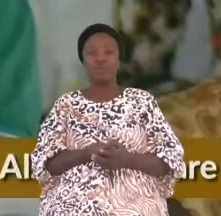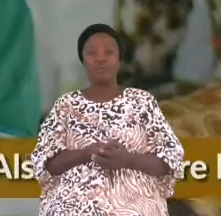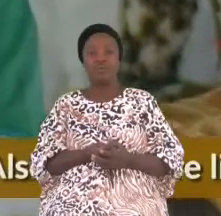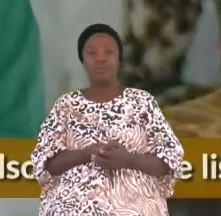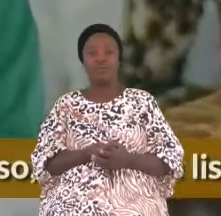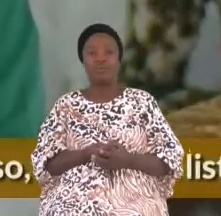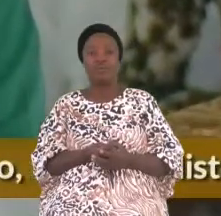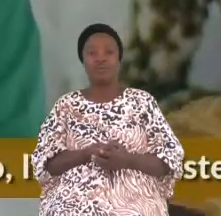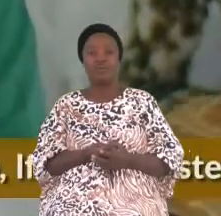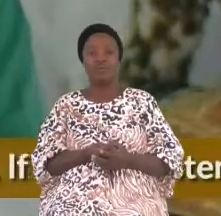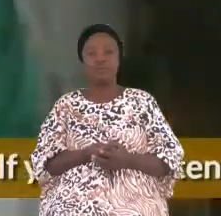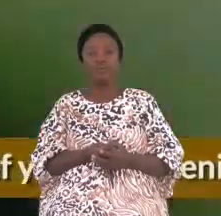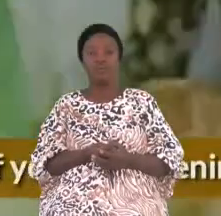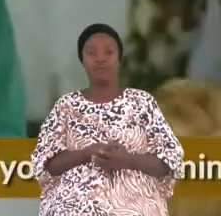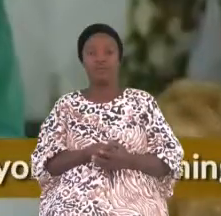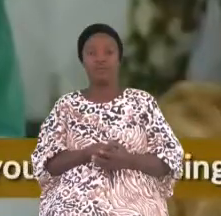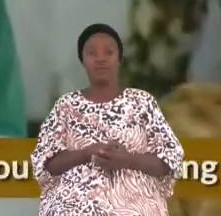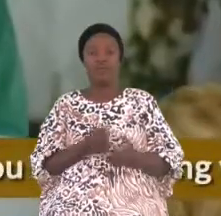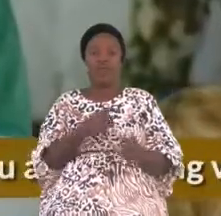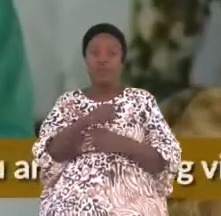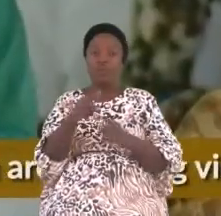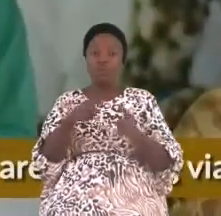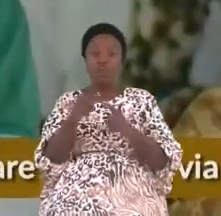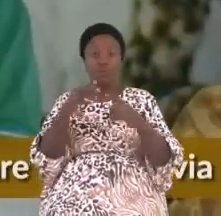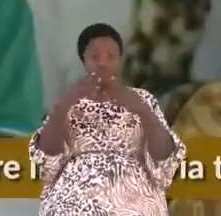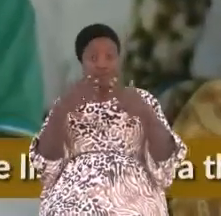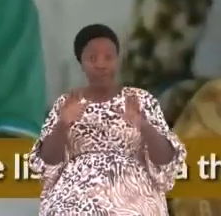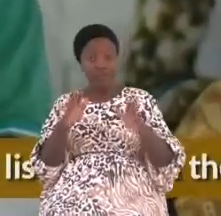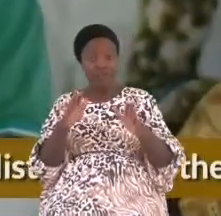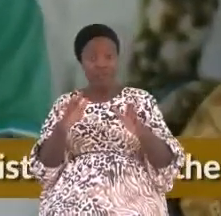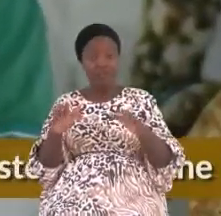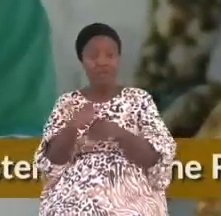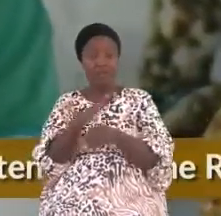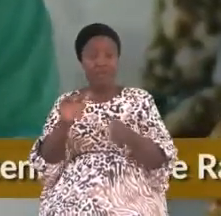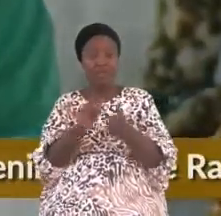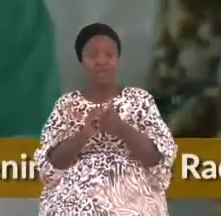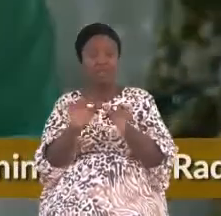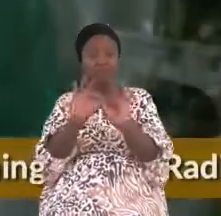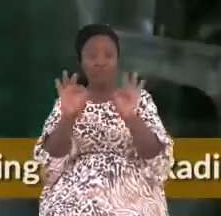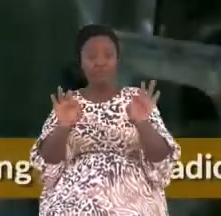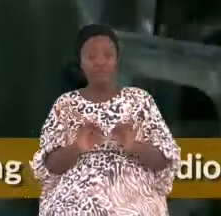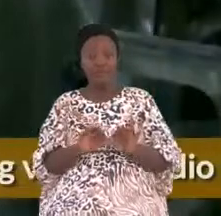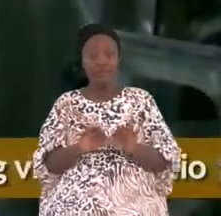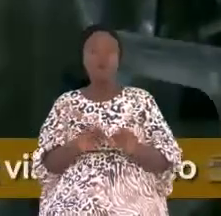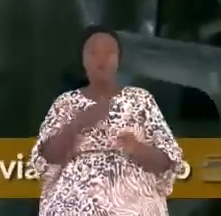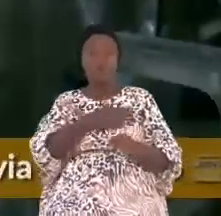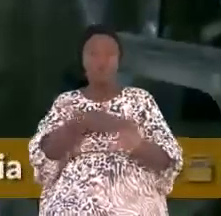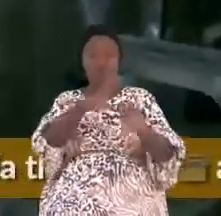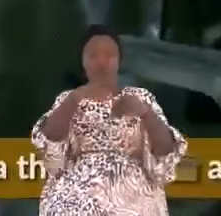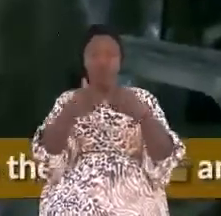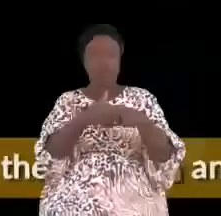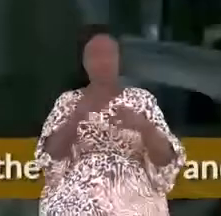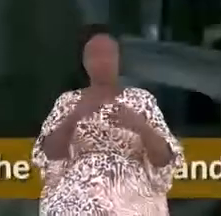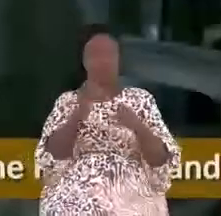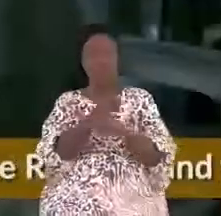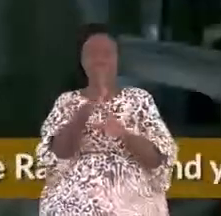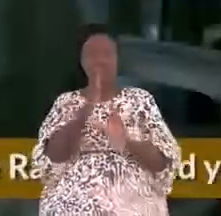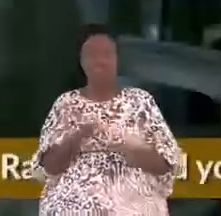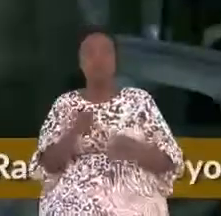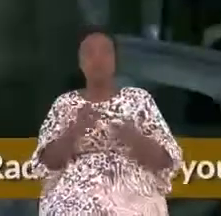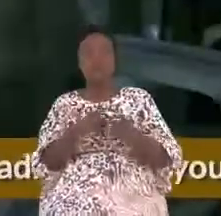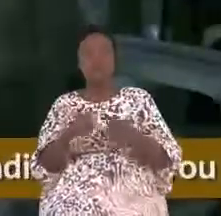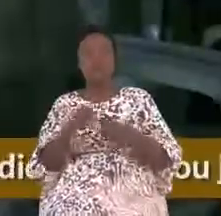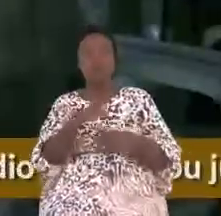everyone when you finish filling the form give to the counselor and counselor in turn give to your